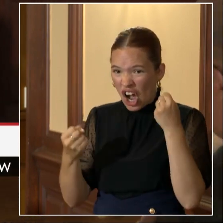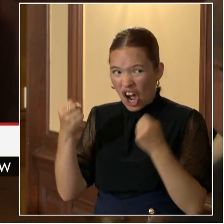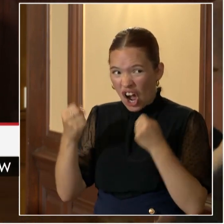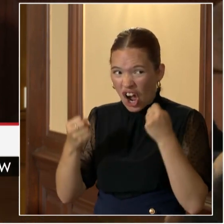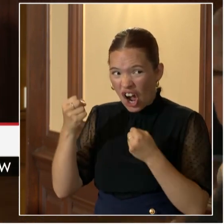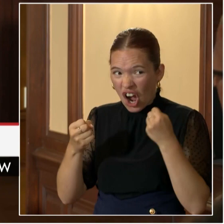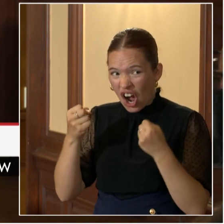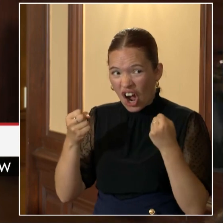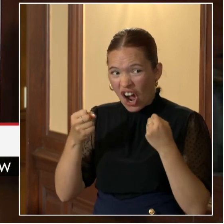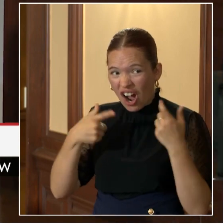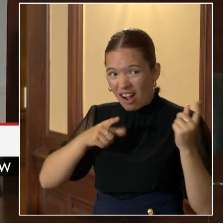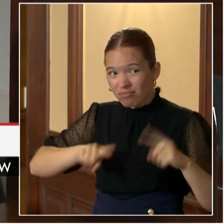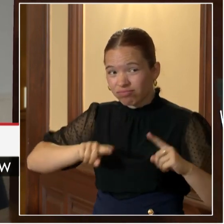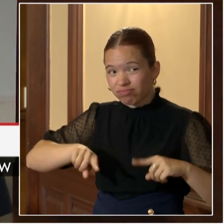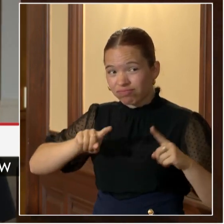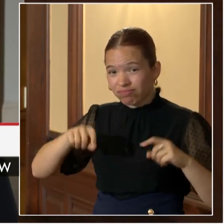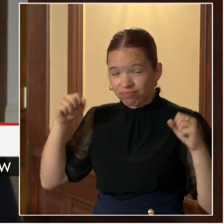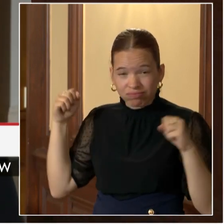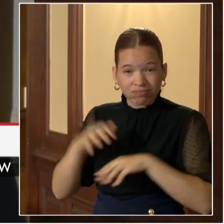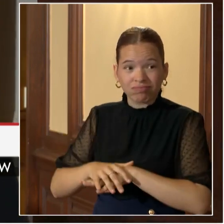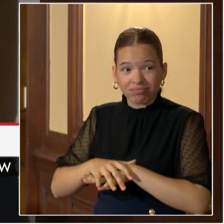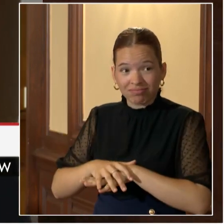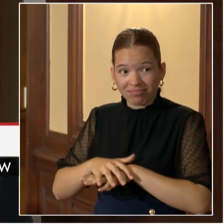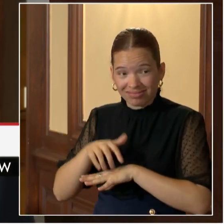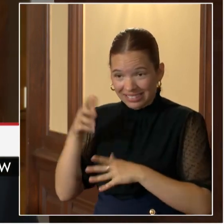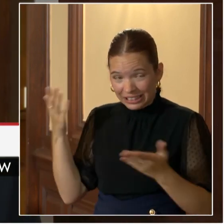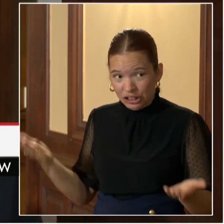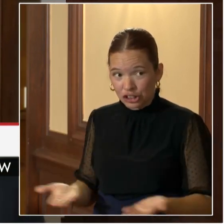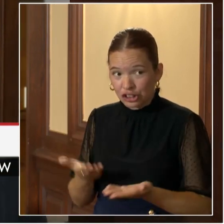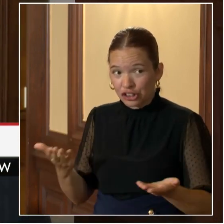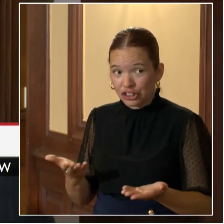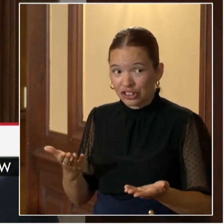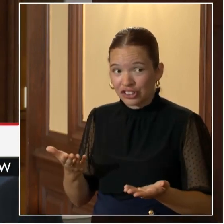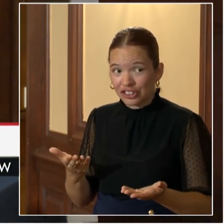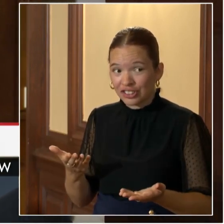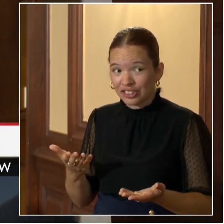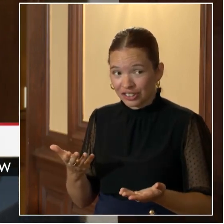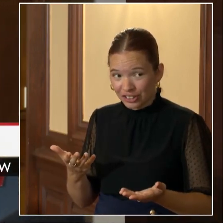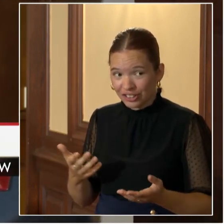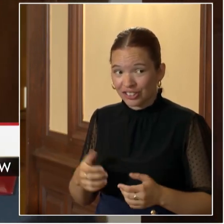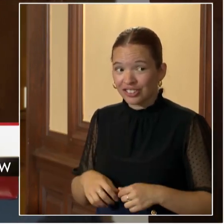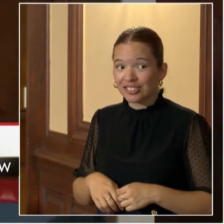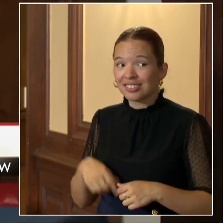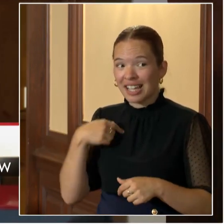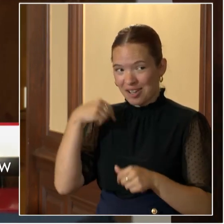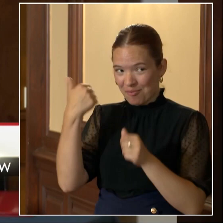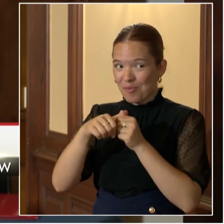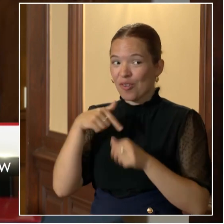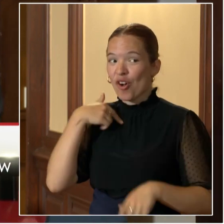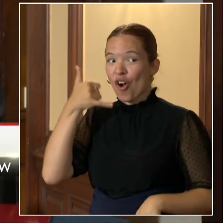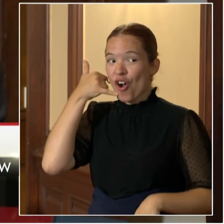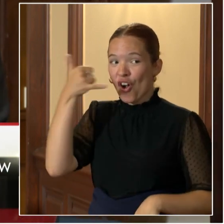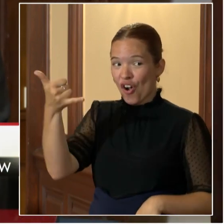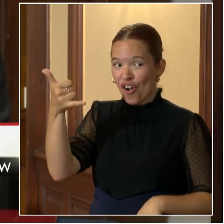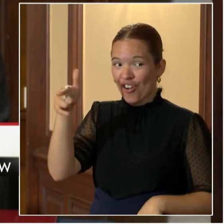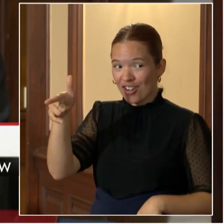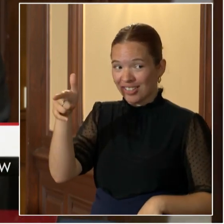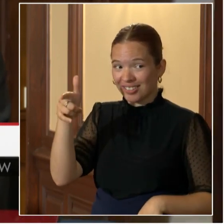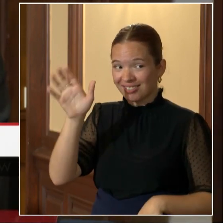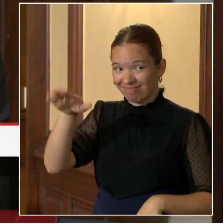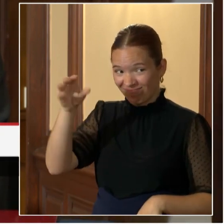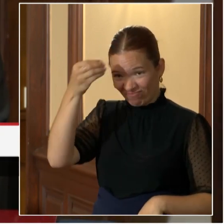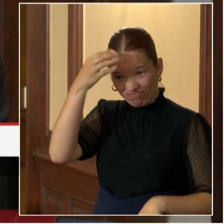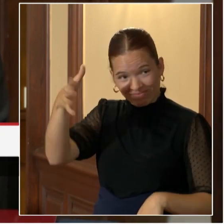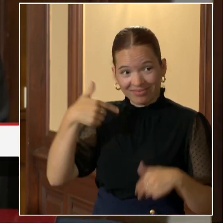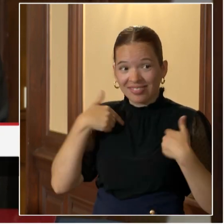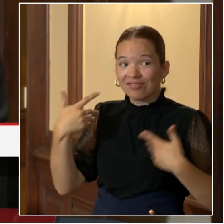Statehood internationally. And I know I called Eugene Kinlow, and we secured half the funding of a $5,000 rally or parade, even more than what we got from